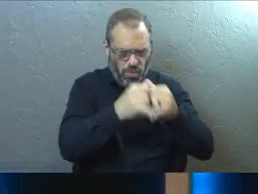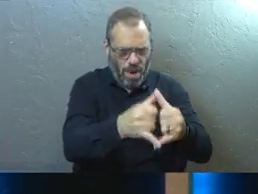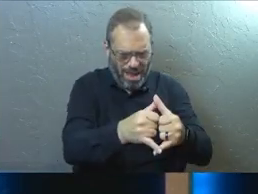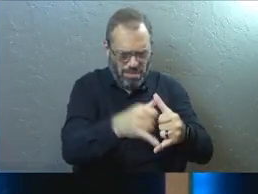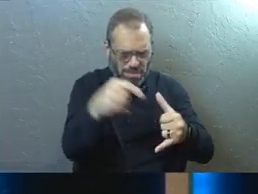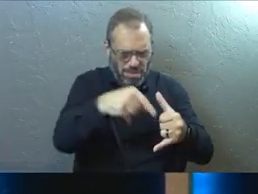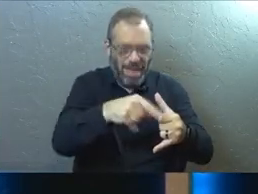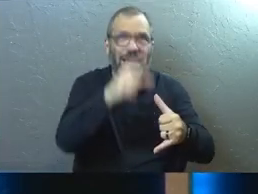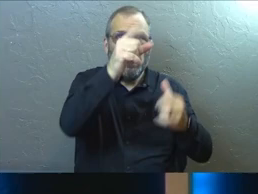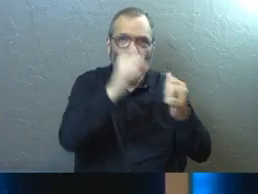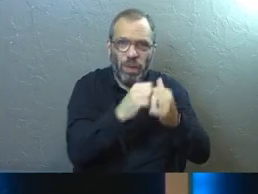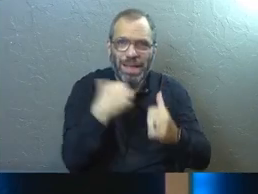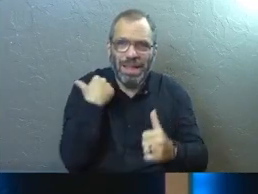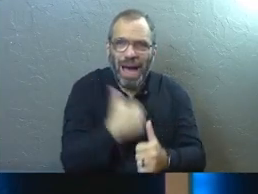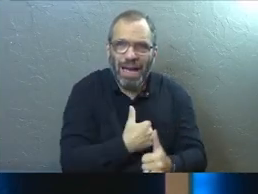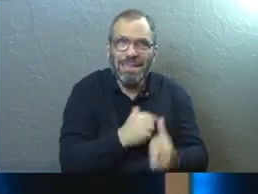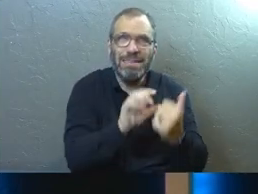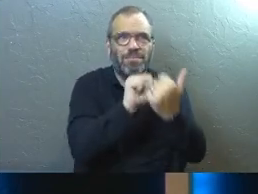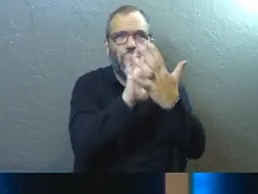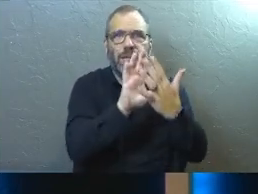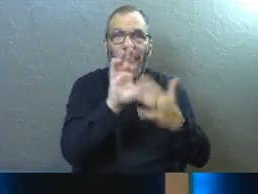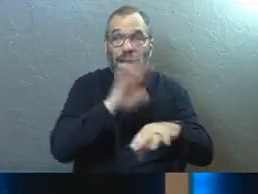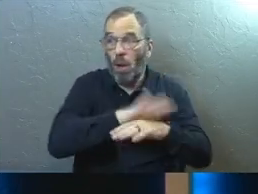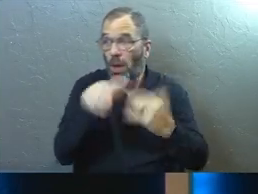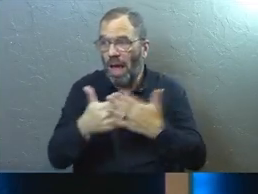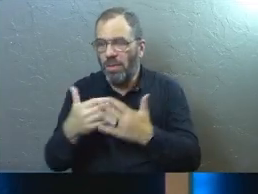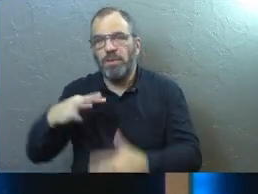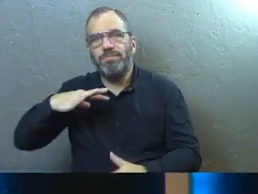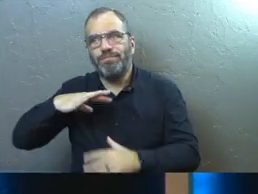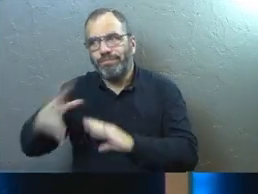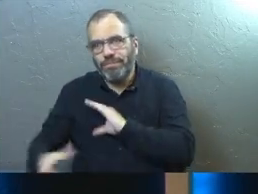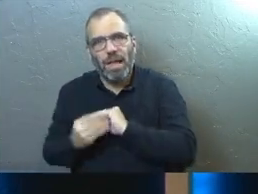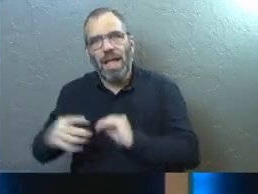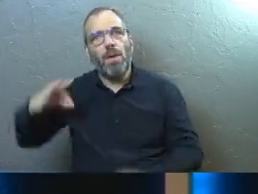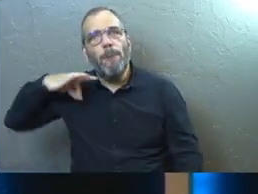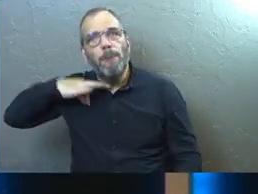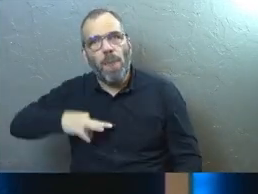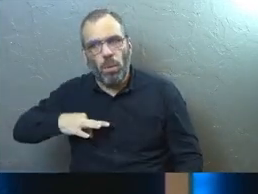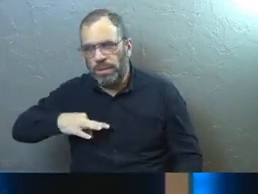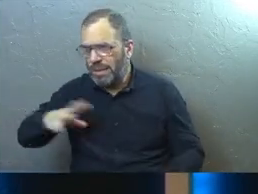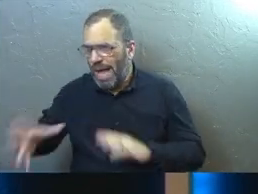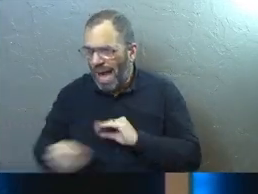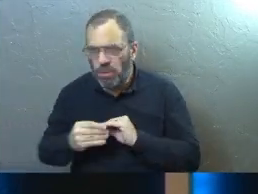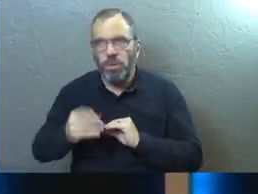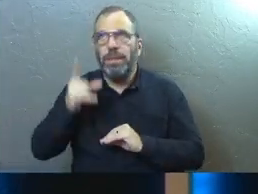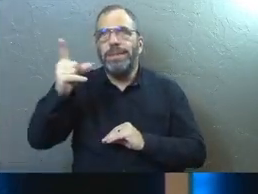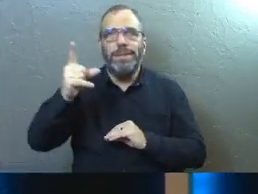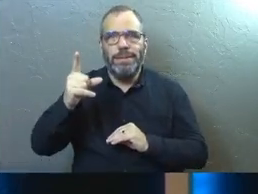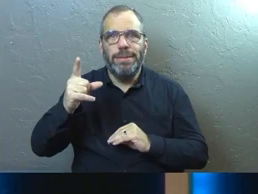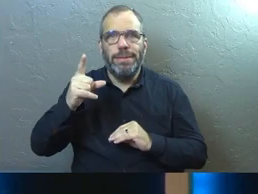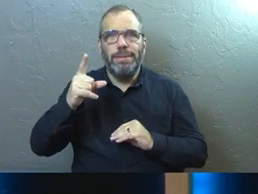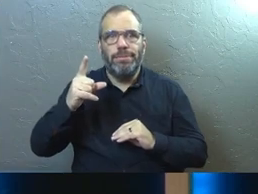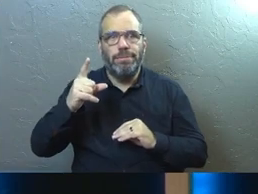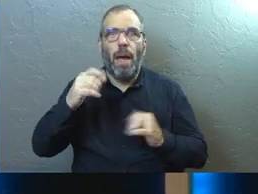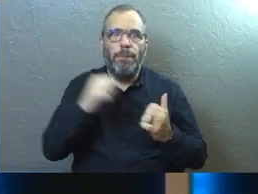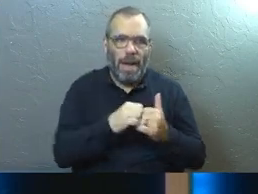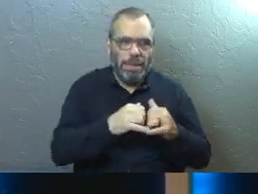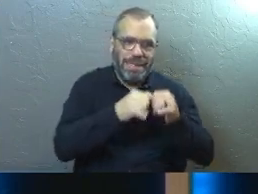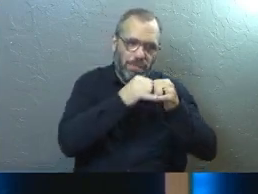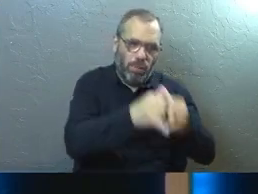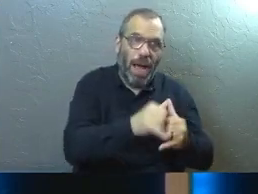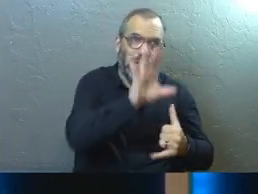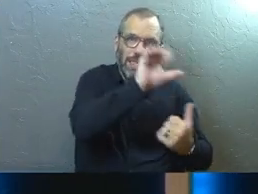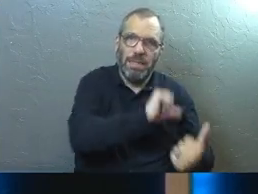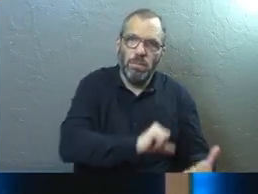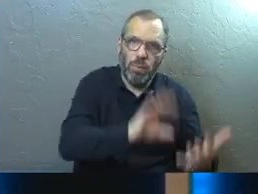just that God is with us and everything else is bonus. Everything else is extra that God does for us out of the abundance of his love